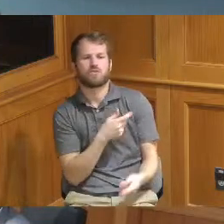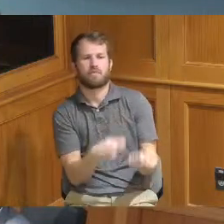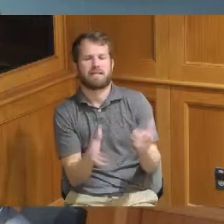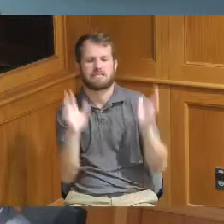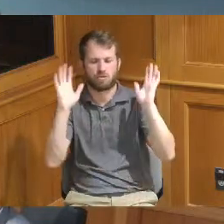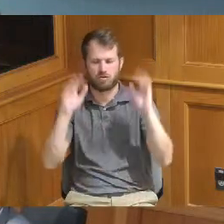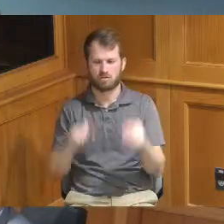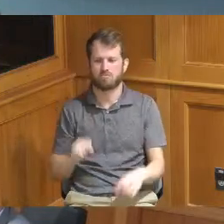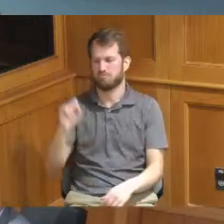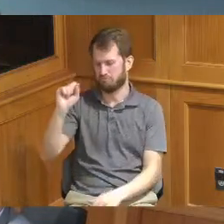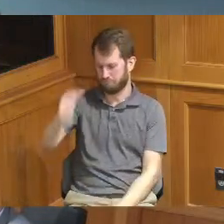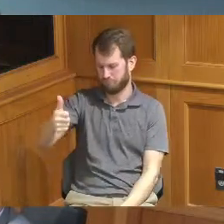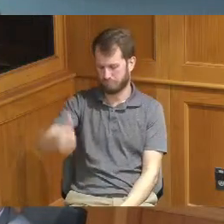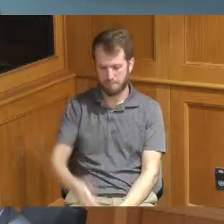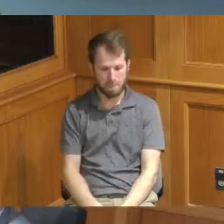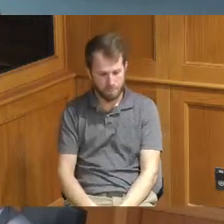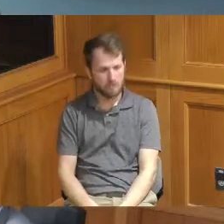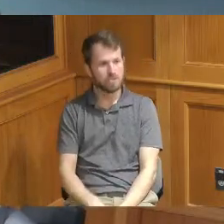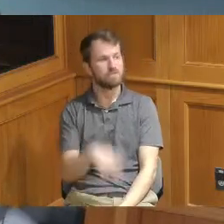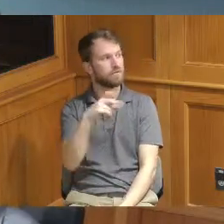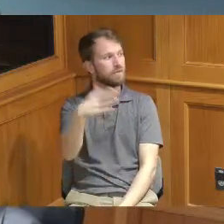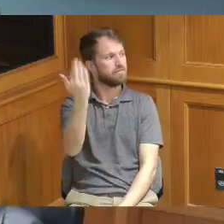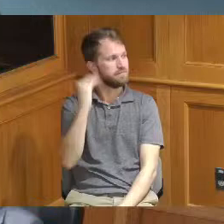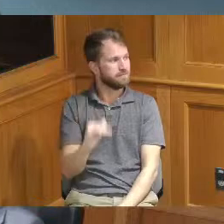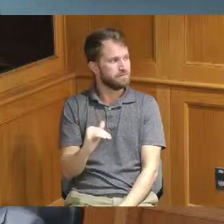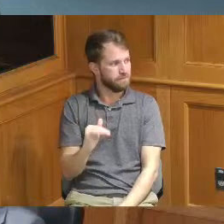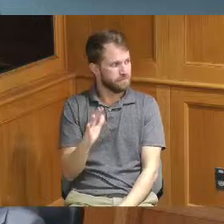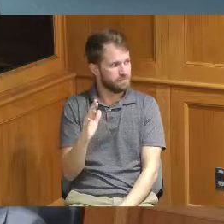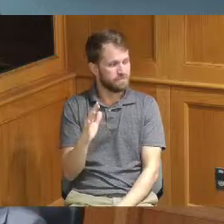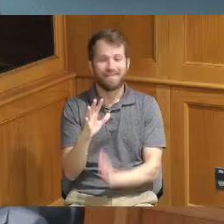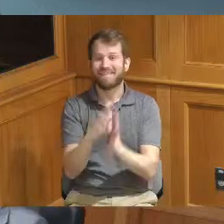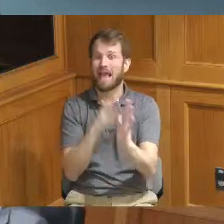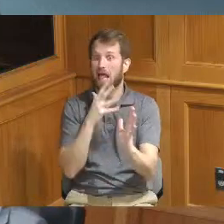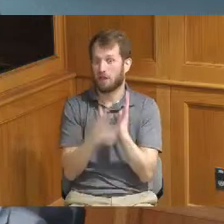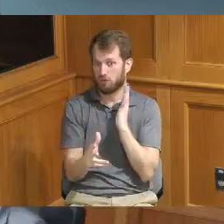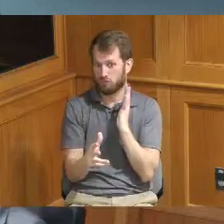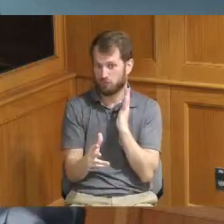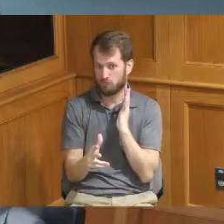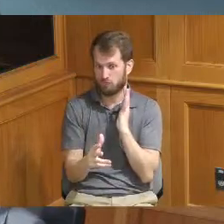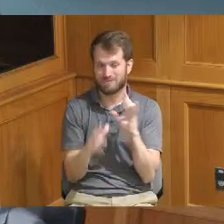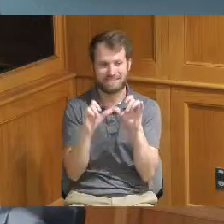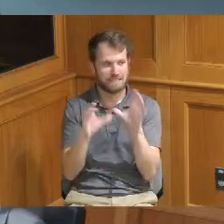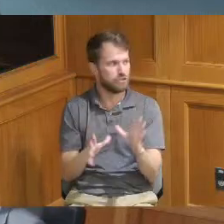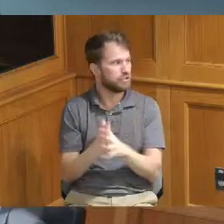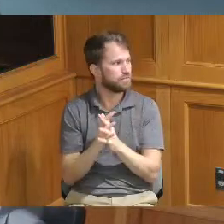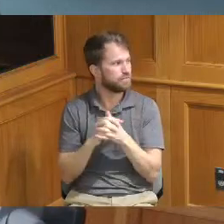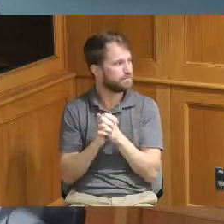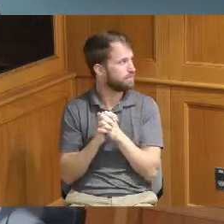replace it. Okay. All right, going to the calendar now, Mr. Engineer.